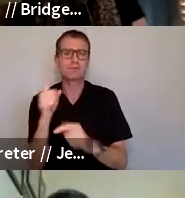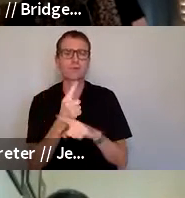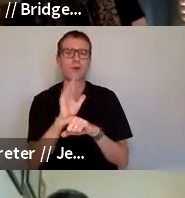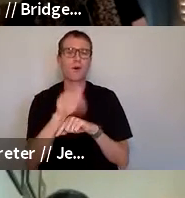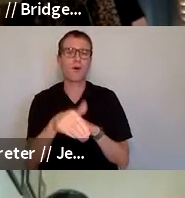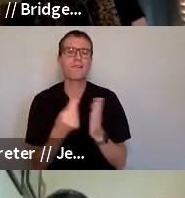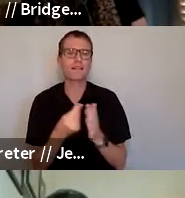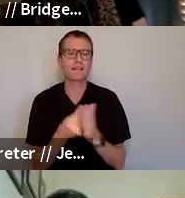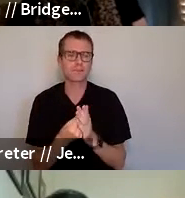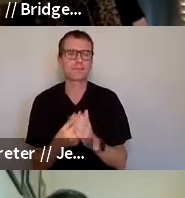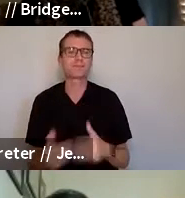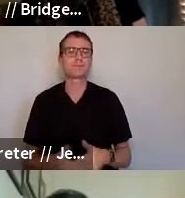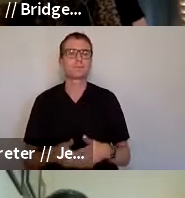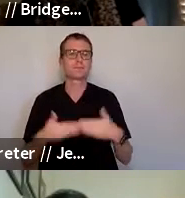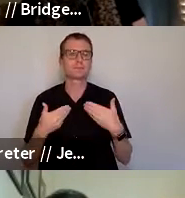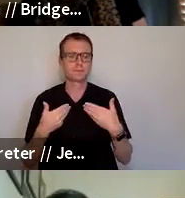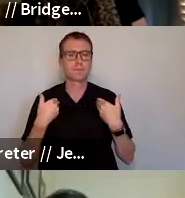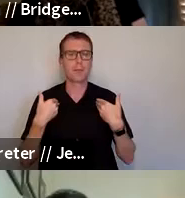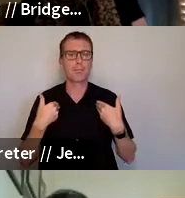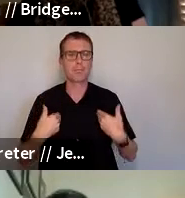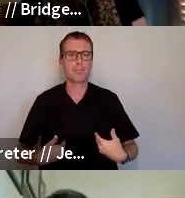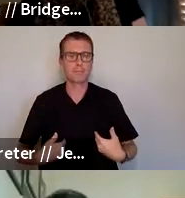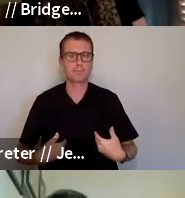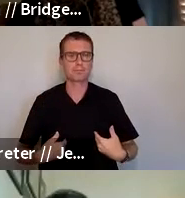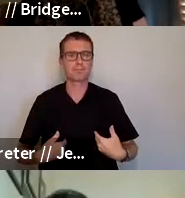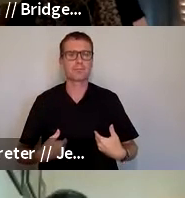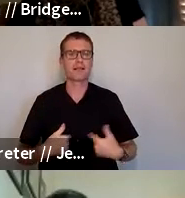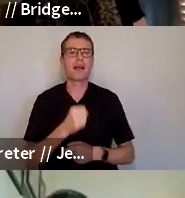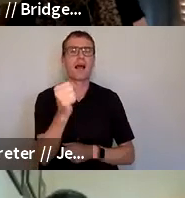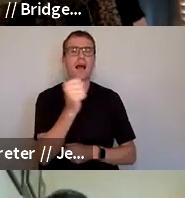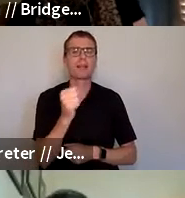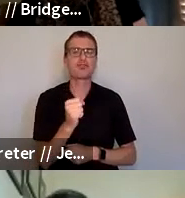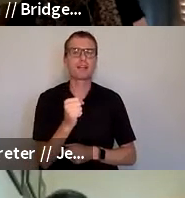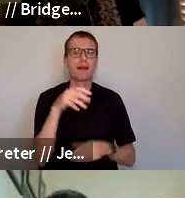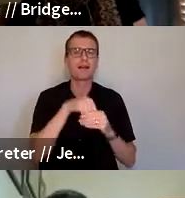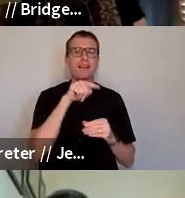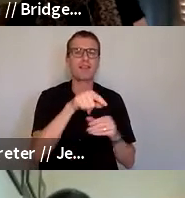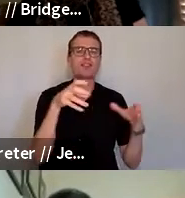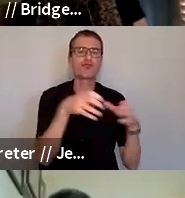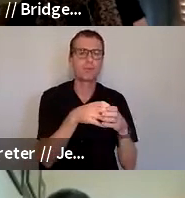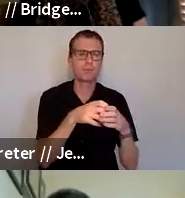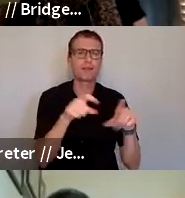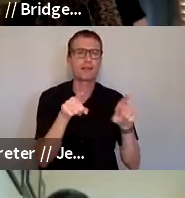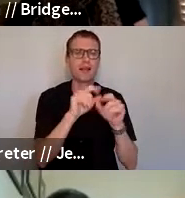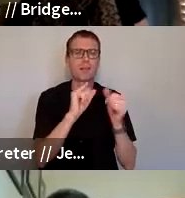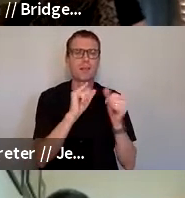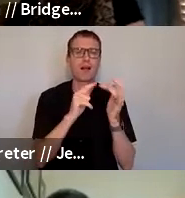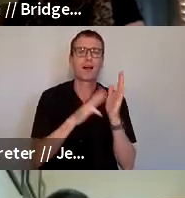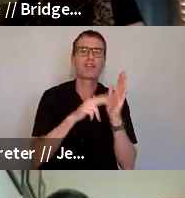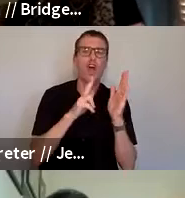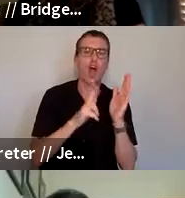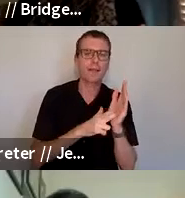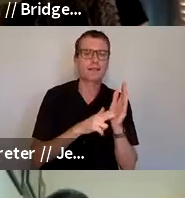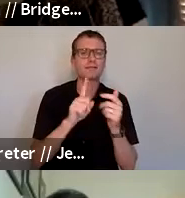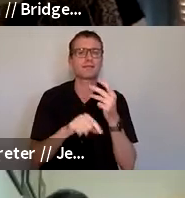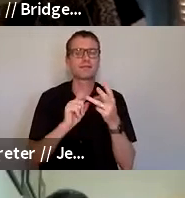this group as well, as Kane and Forbes and Simon Bowden here, along with a wonderful team of others, including